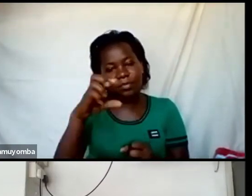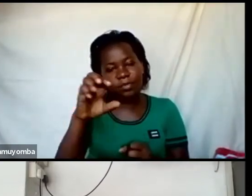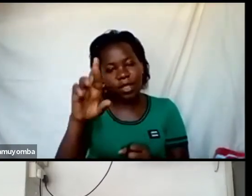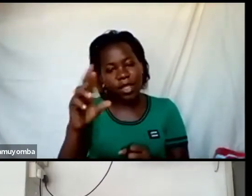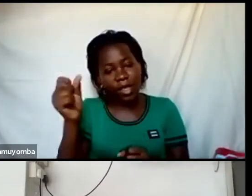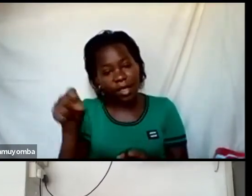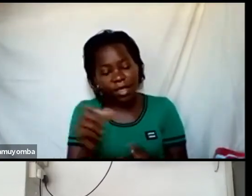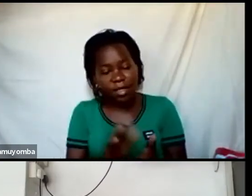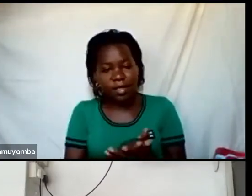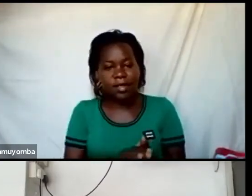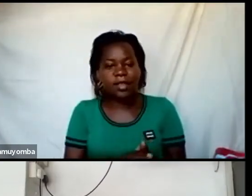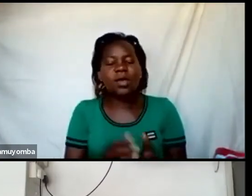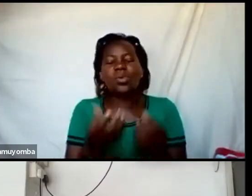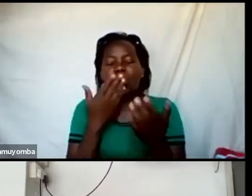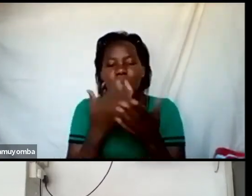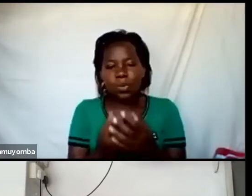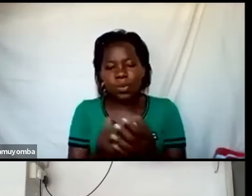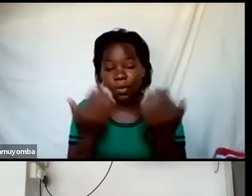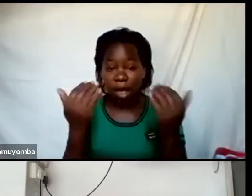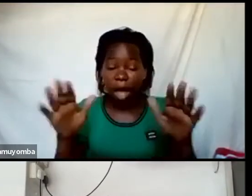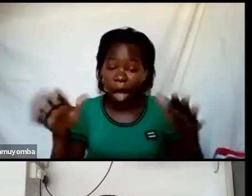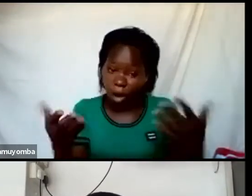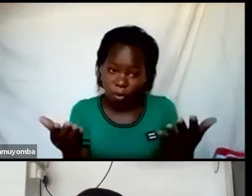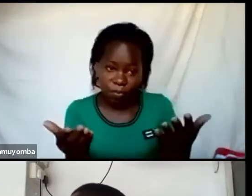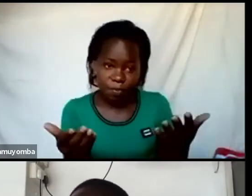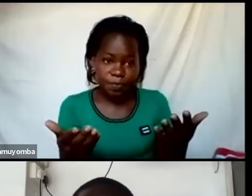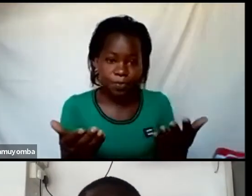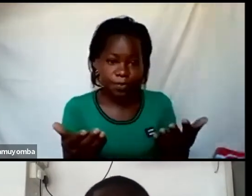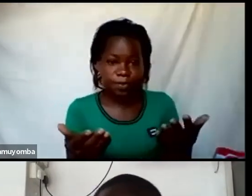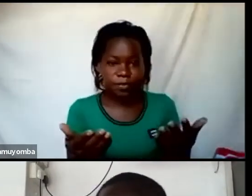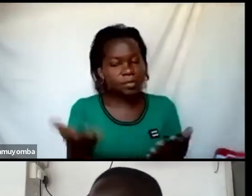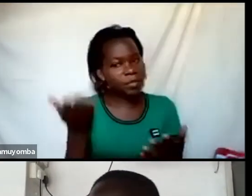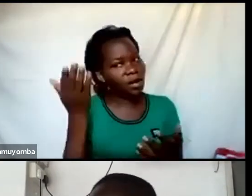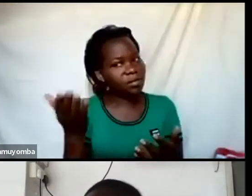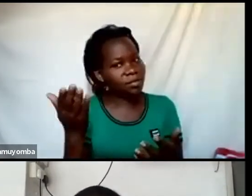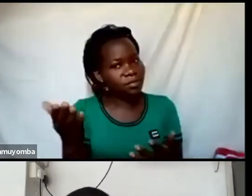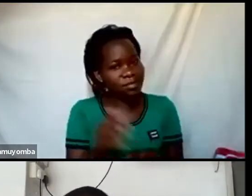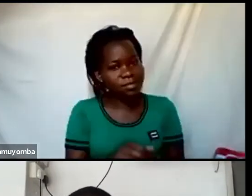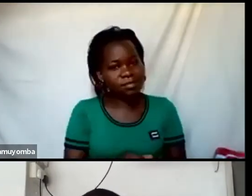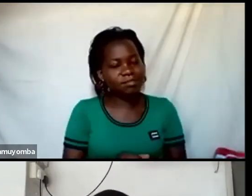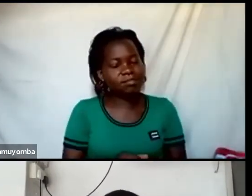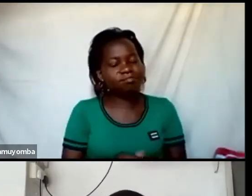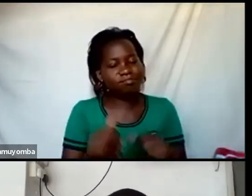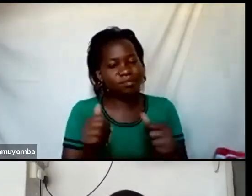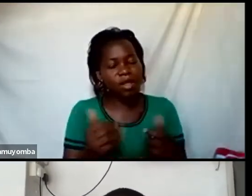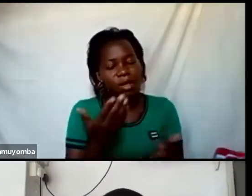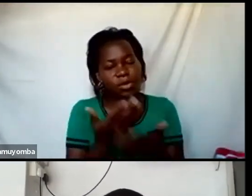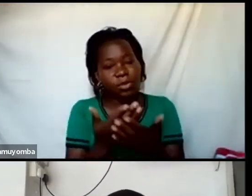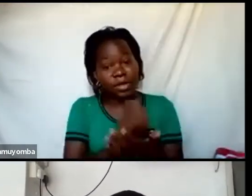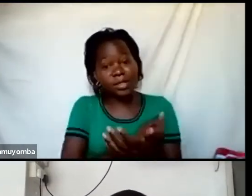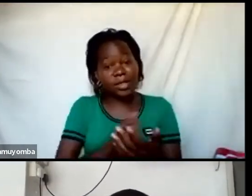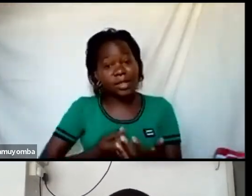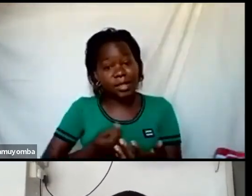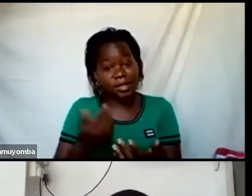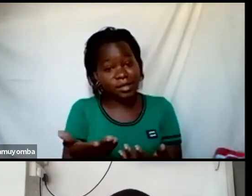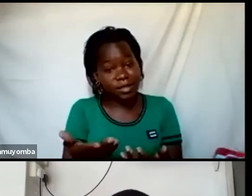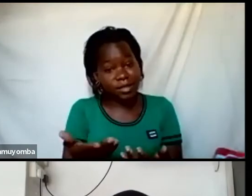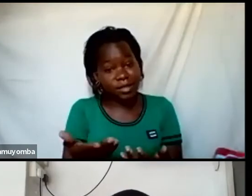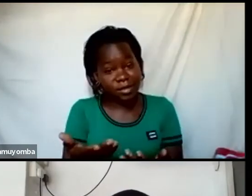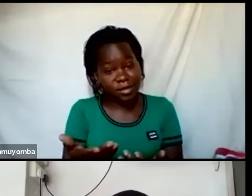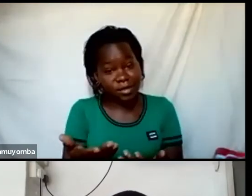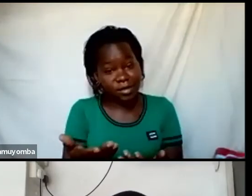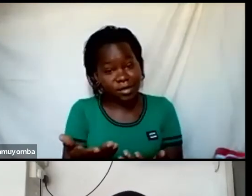outstanding. And how she's just there. She's a fighter. So ladies, we can do it. And so many